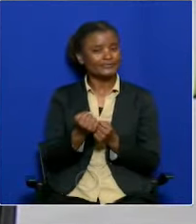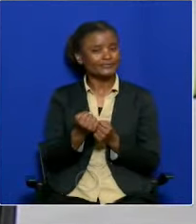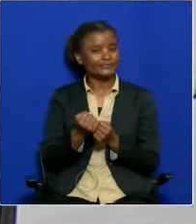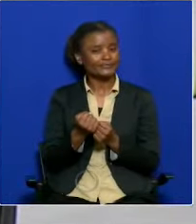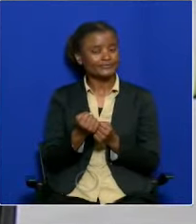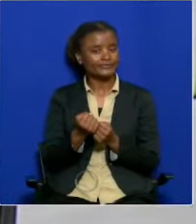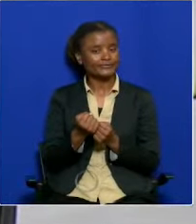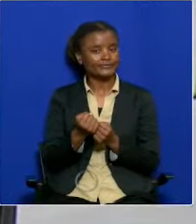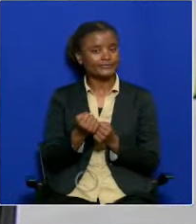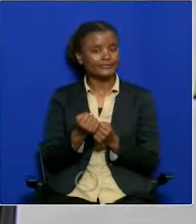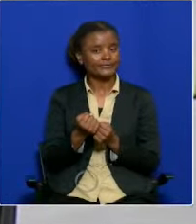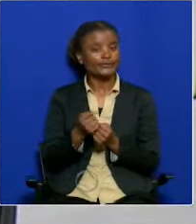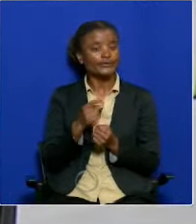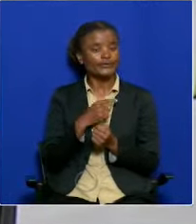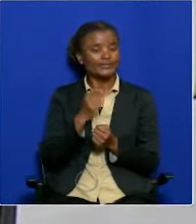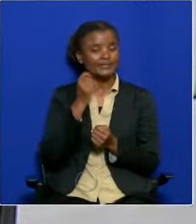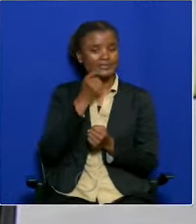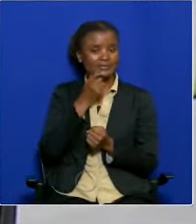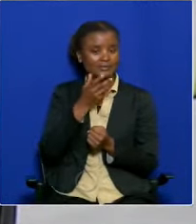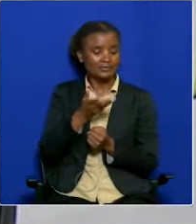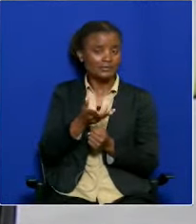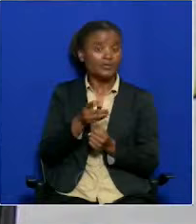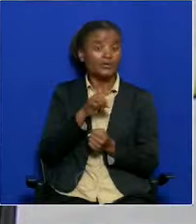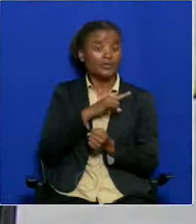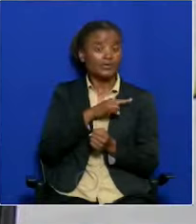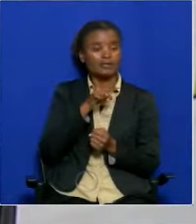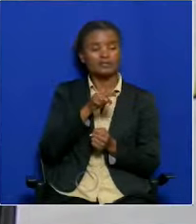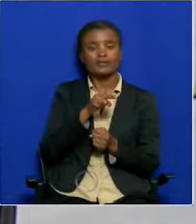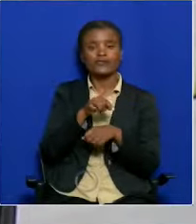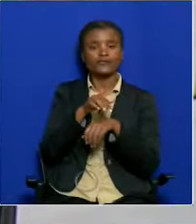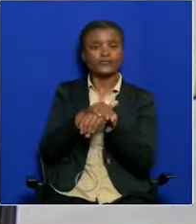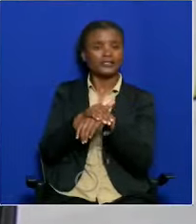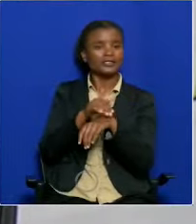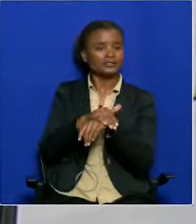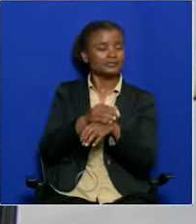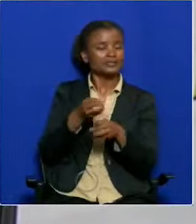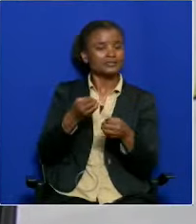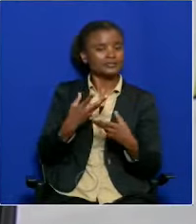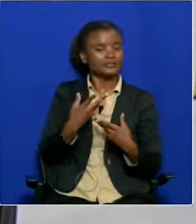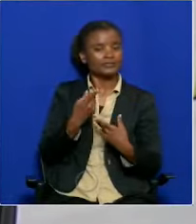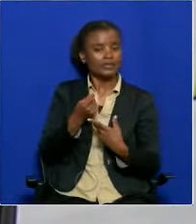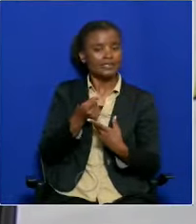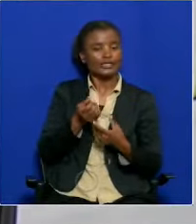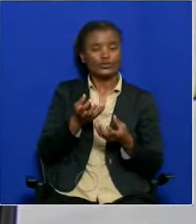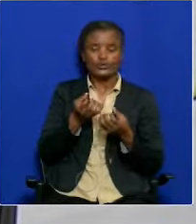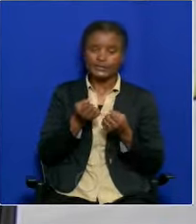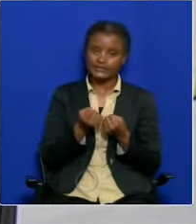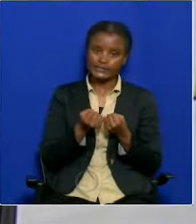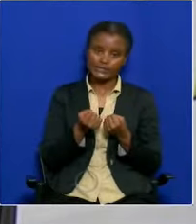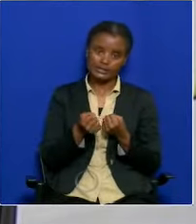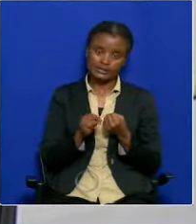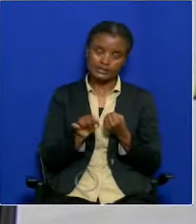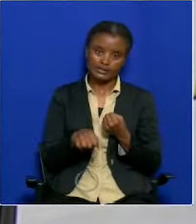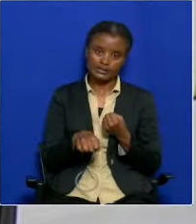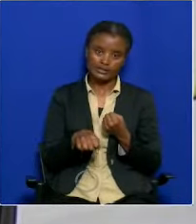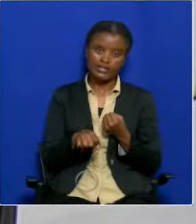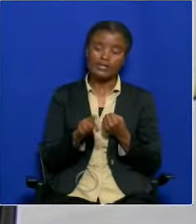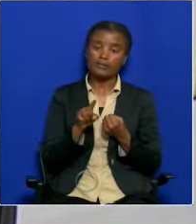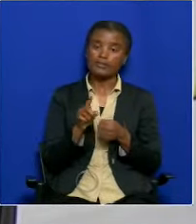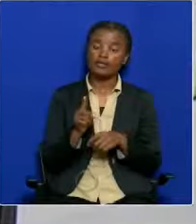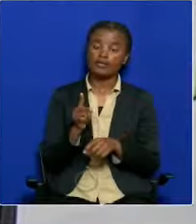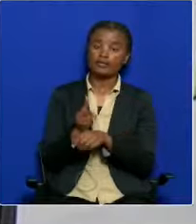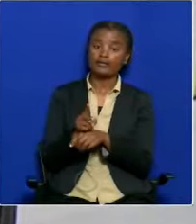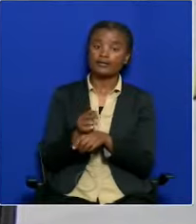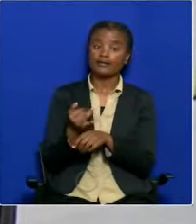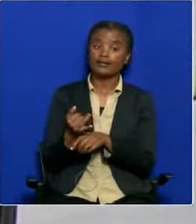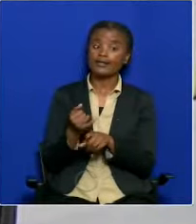it comes from your long-lost friend. You take it, but then this is a man who's got problems with the